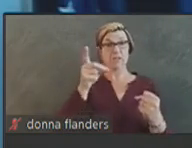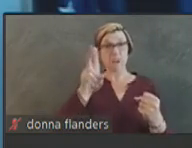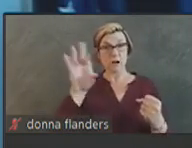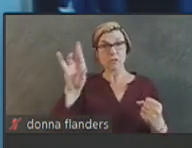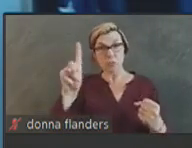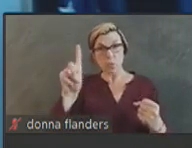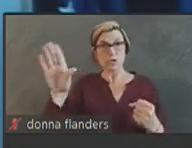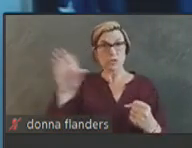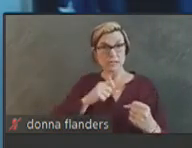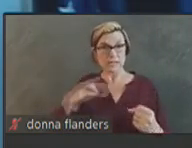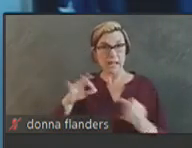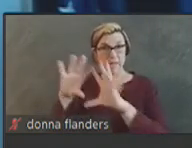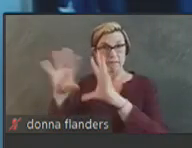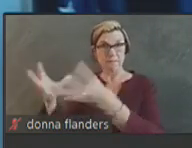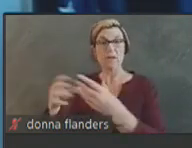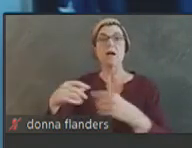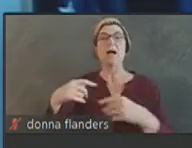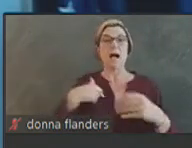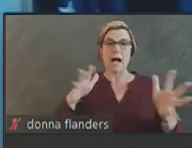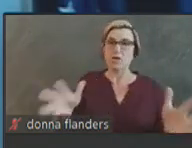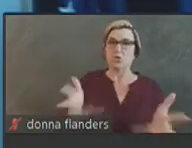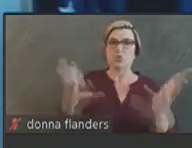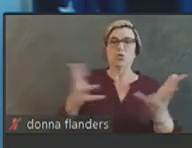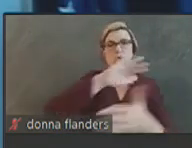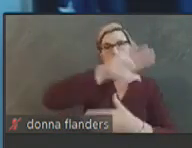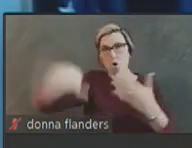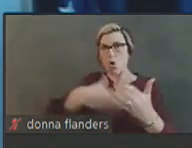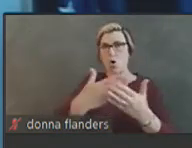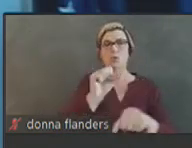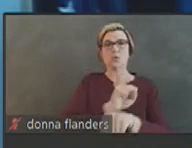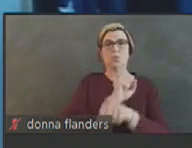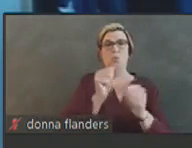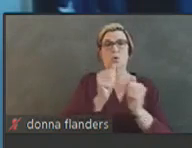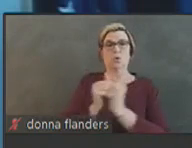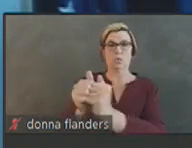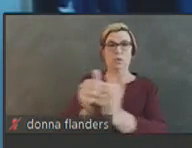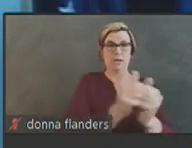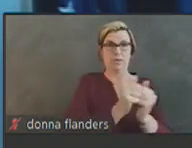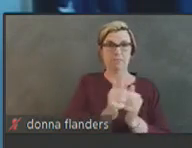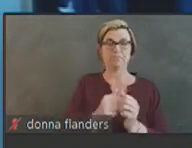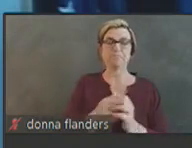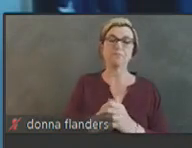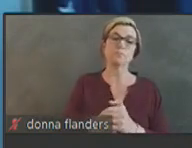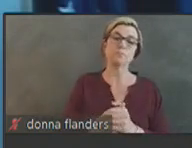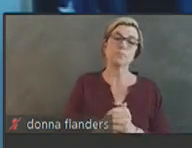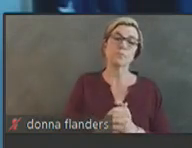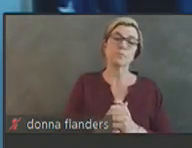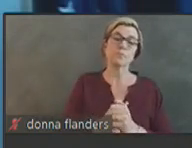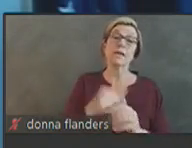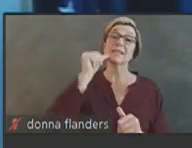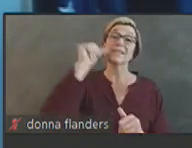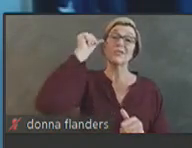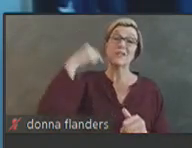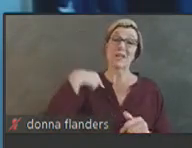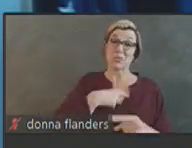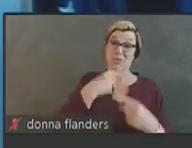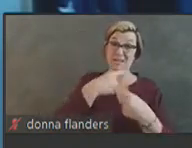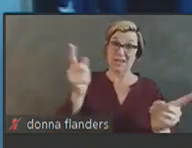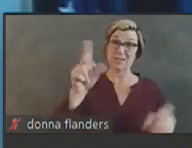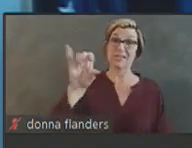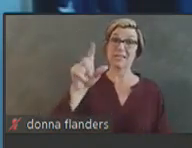to come together. On yesterday, it was announced that DeKalb that received some